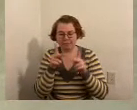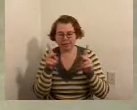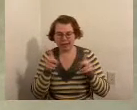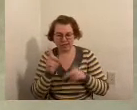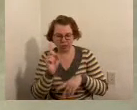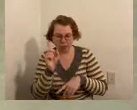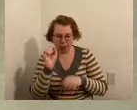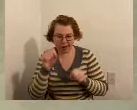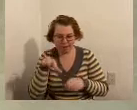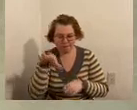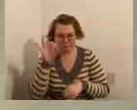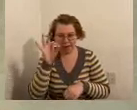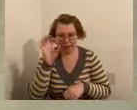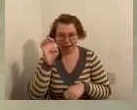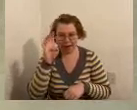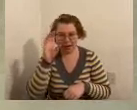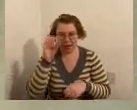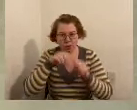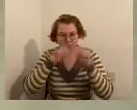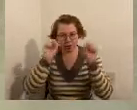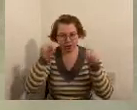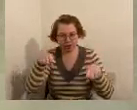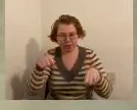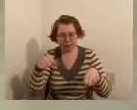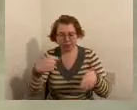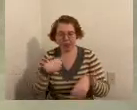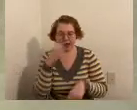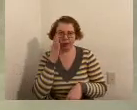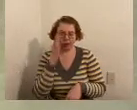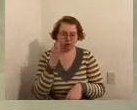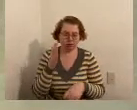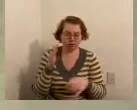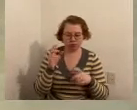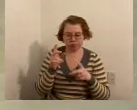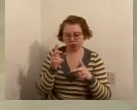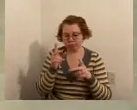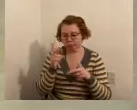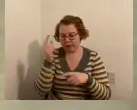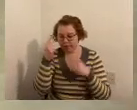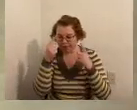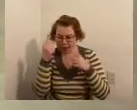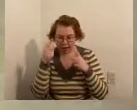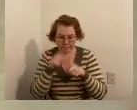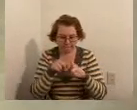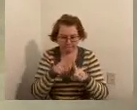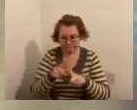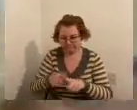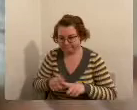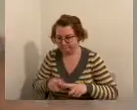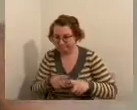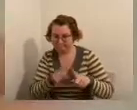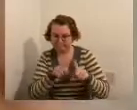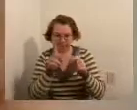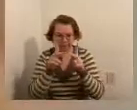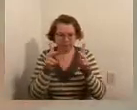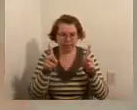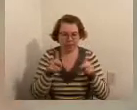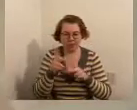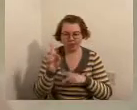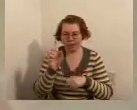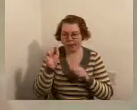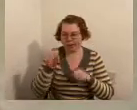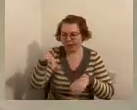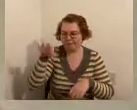might find an ecosystem. So I'm going to think about some different environments, and I'm going to think about